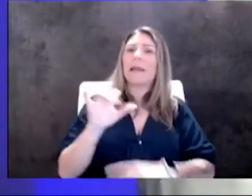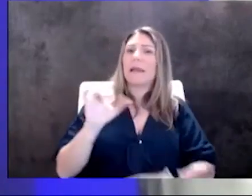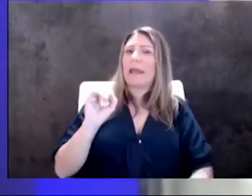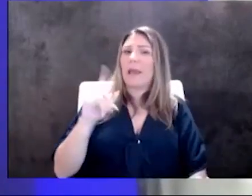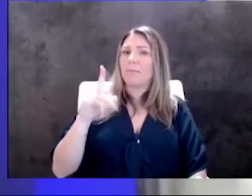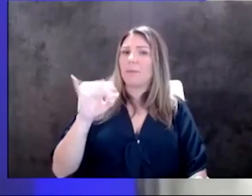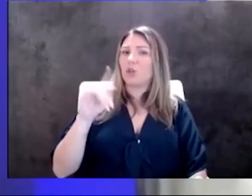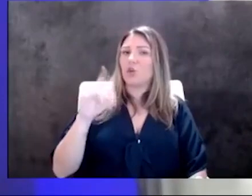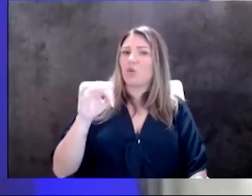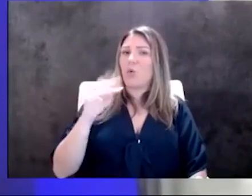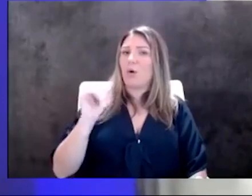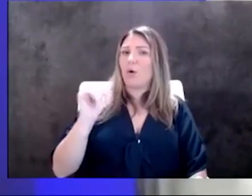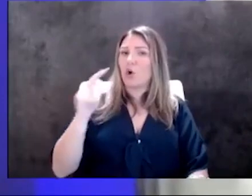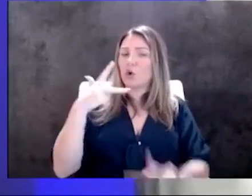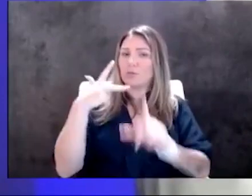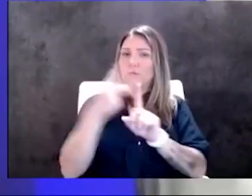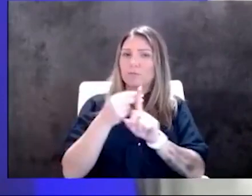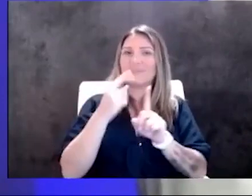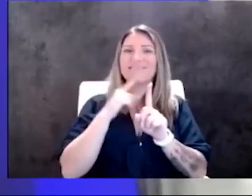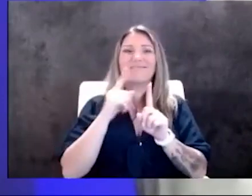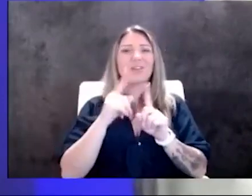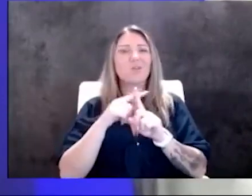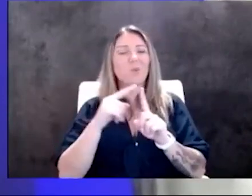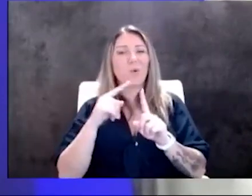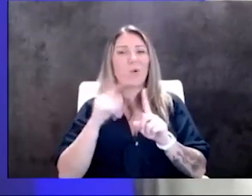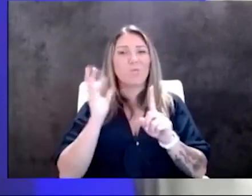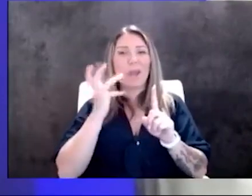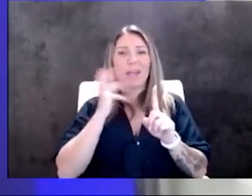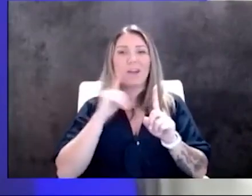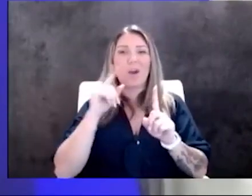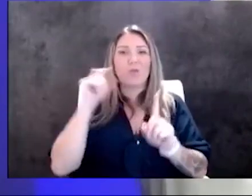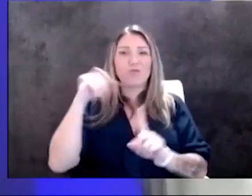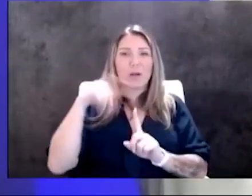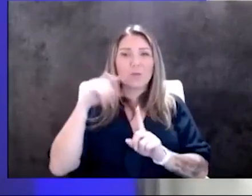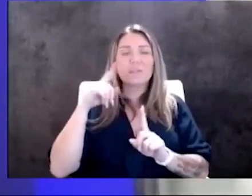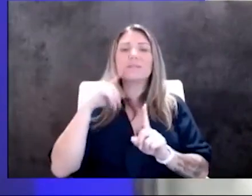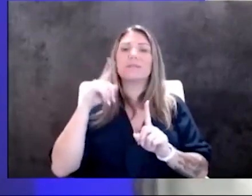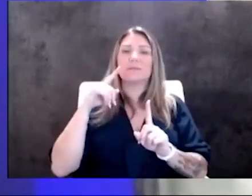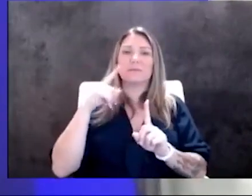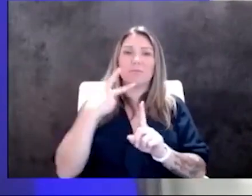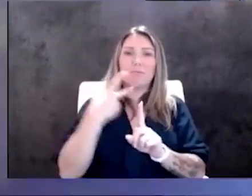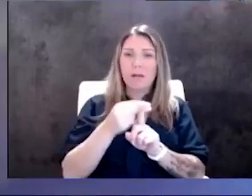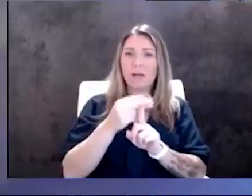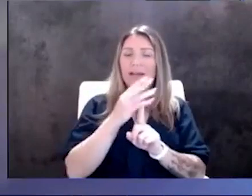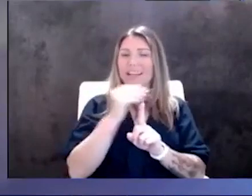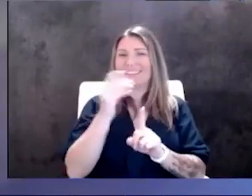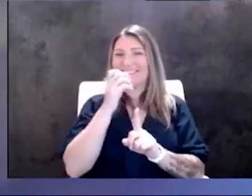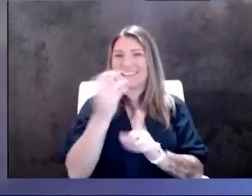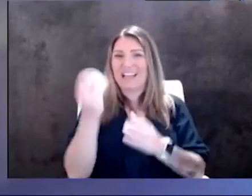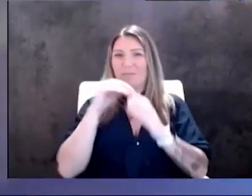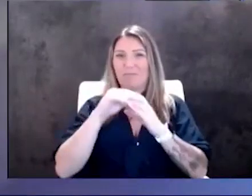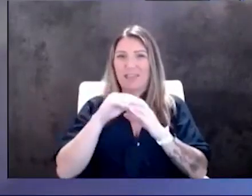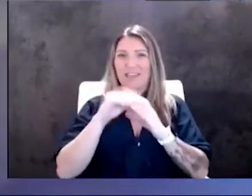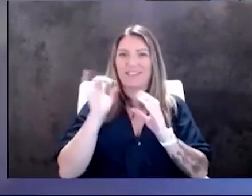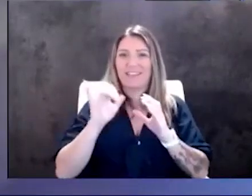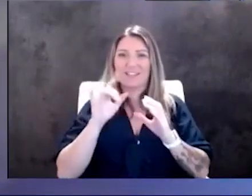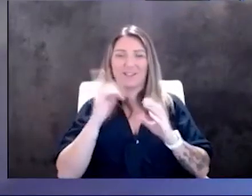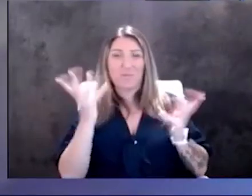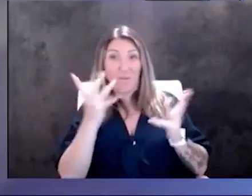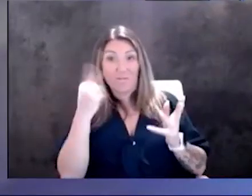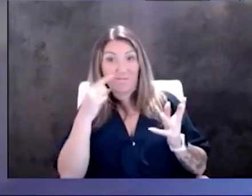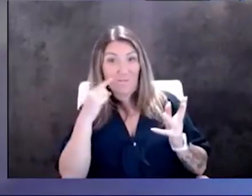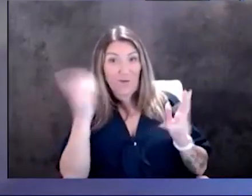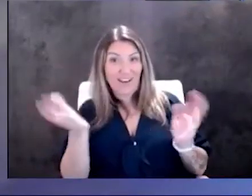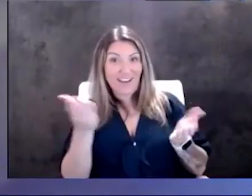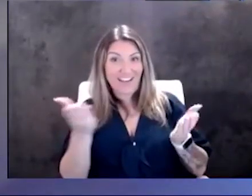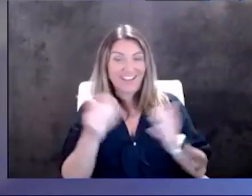called radiofrequency nerve ablations, a host of other things that we can do that aren't an implantable device. All right, so that's what you're here for. Absolutely. Give us our load